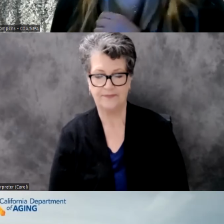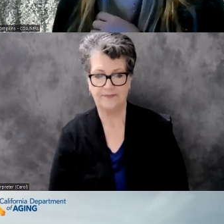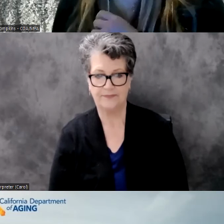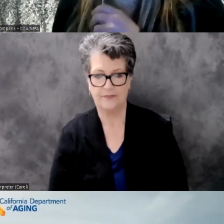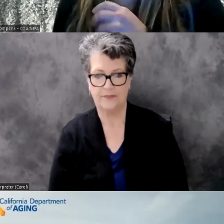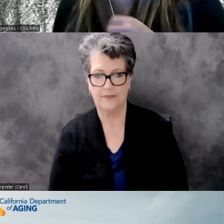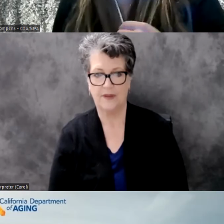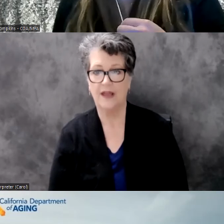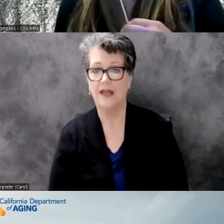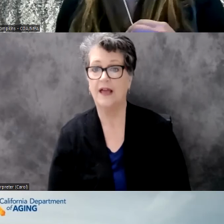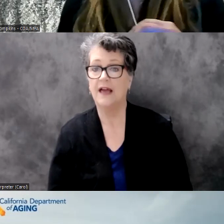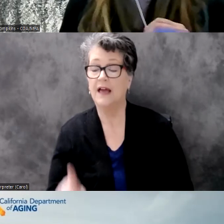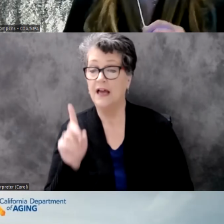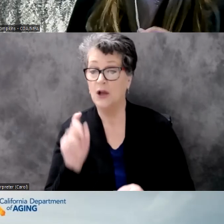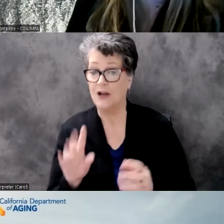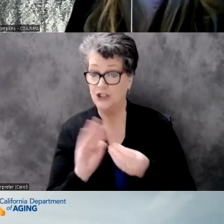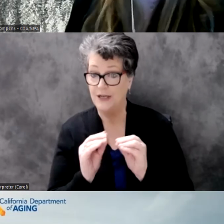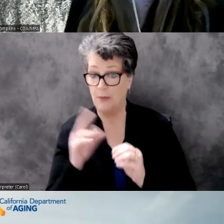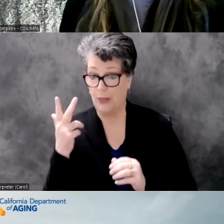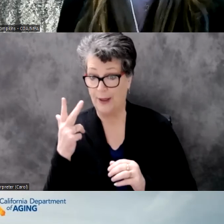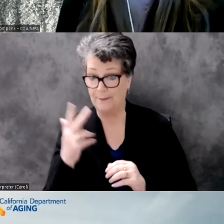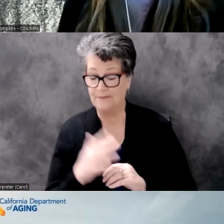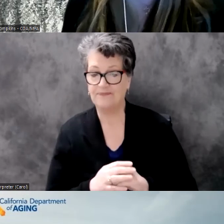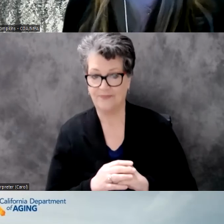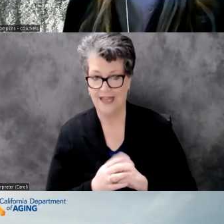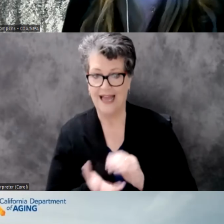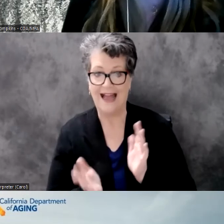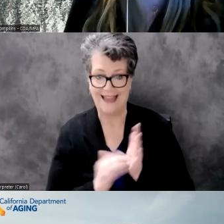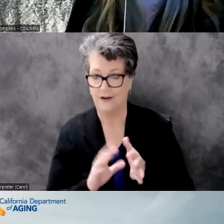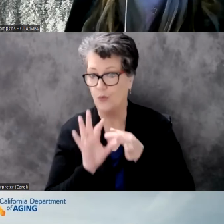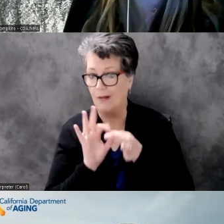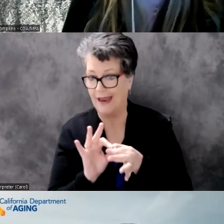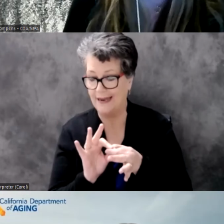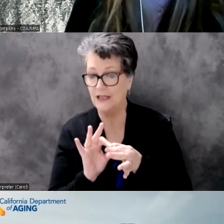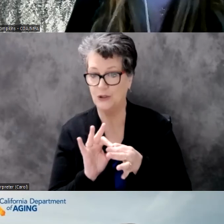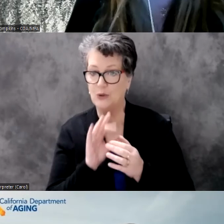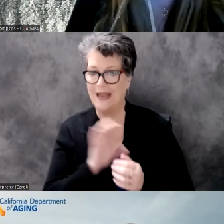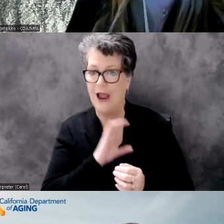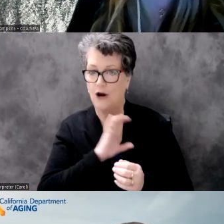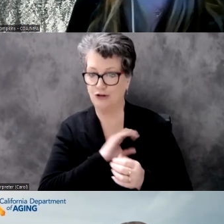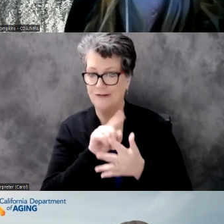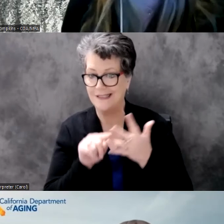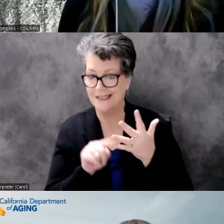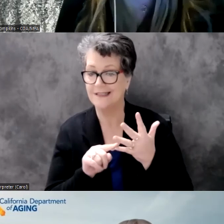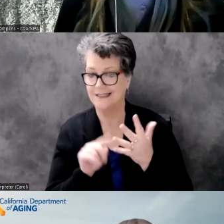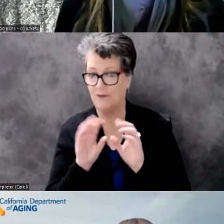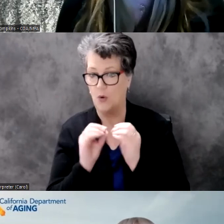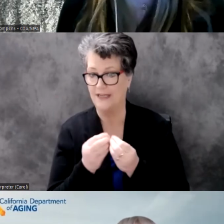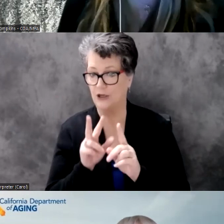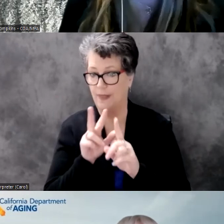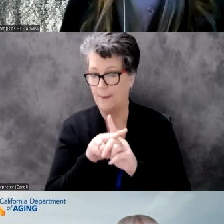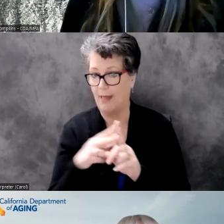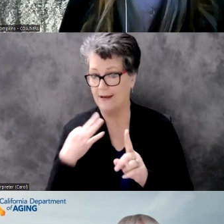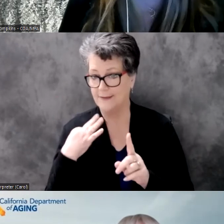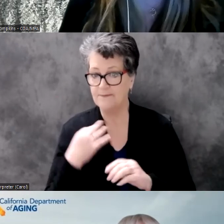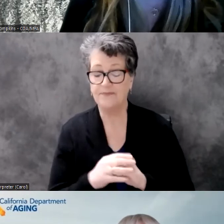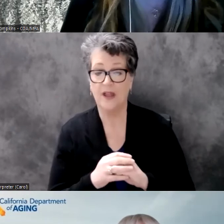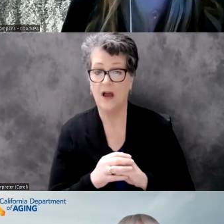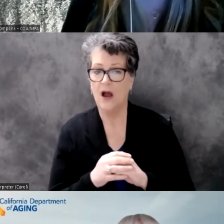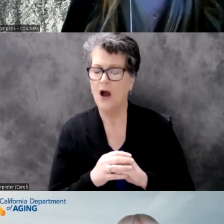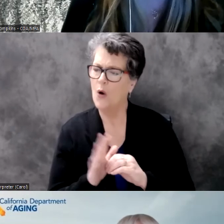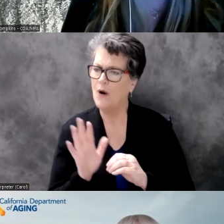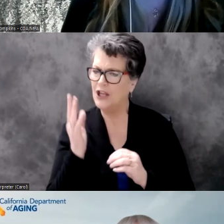So looking at our third question, this again is also related to the characteristics of an applying organization. What are your thoughts,